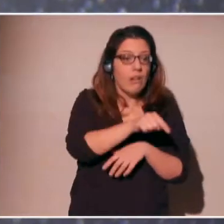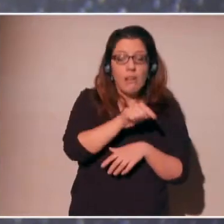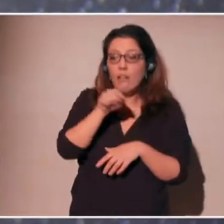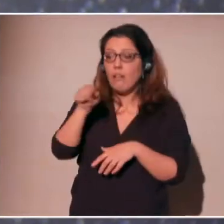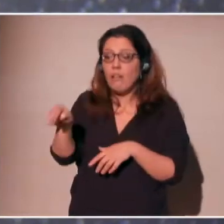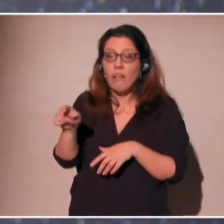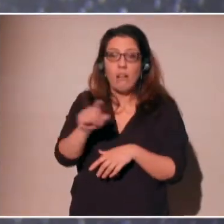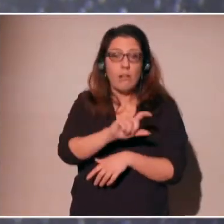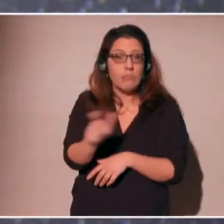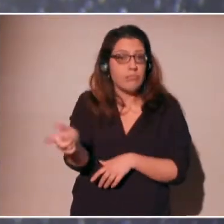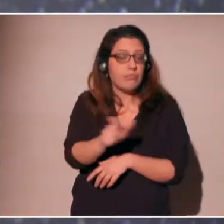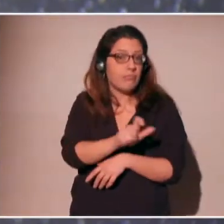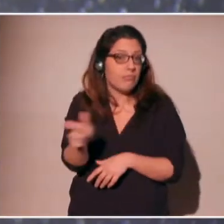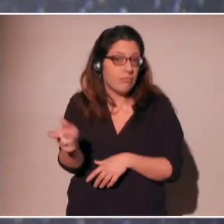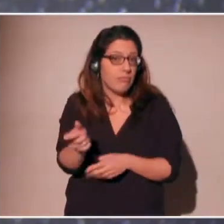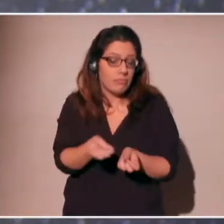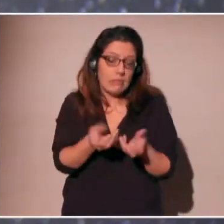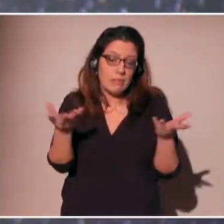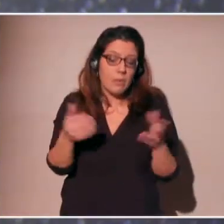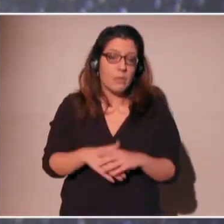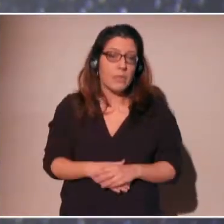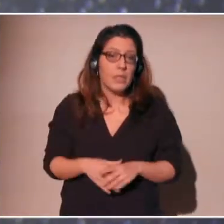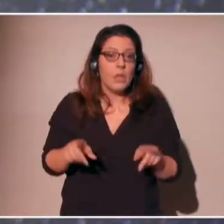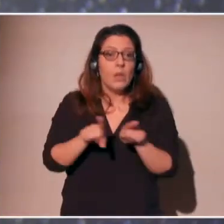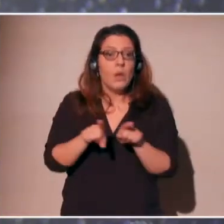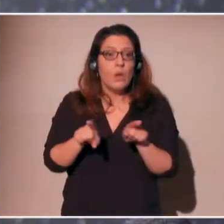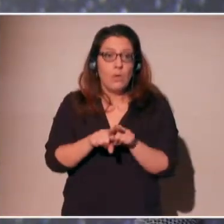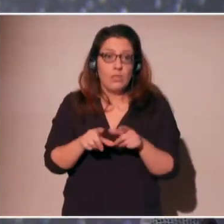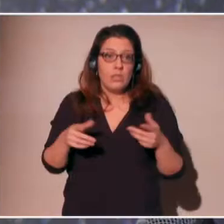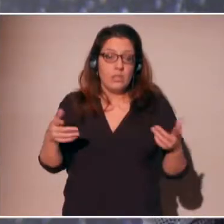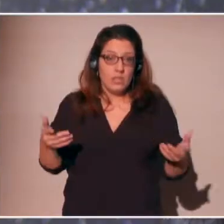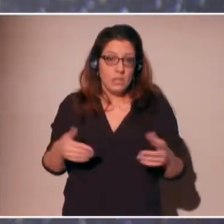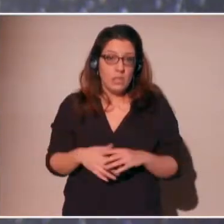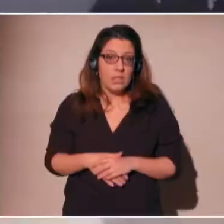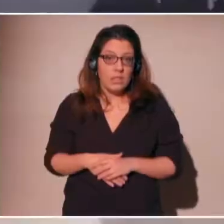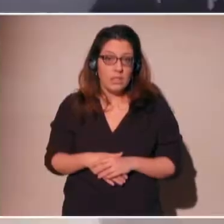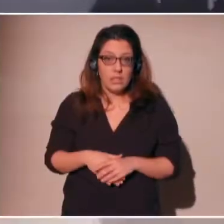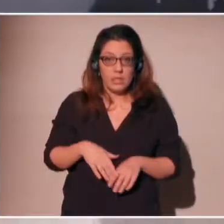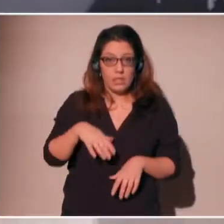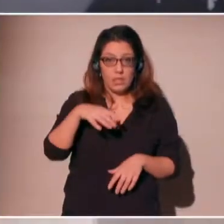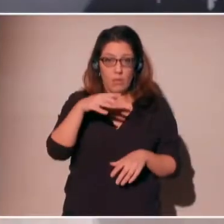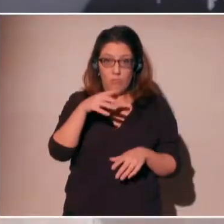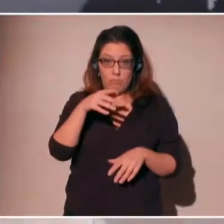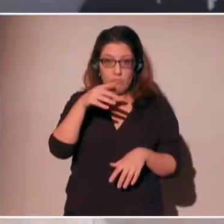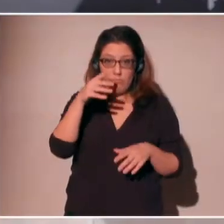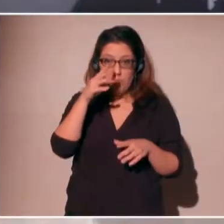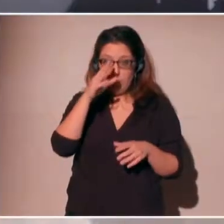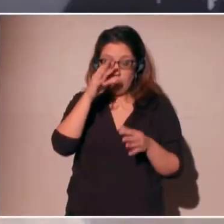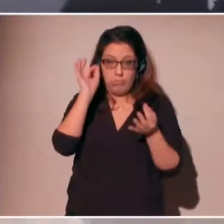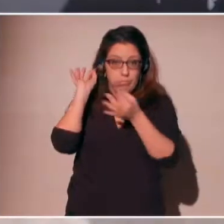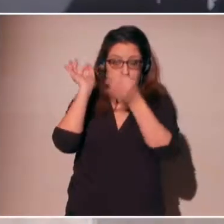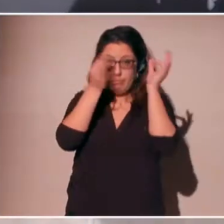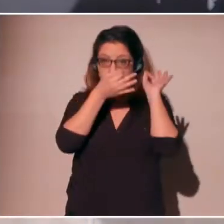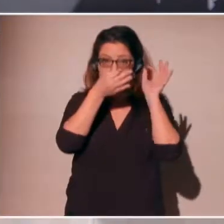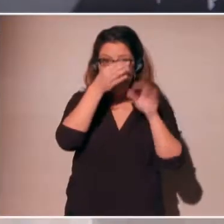of researchers, we first and foremost have to facilitate